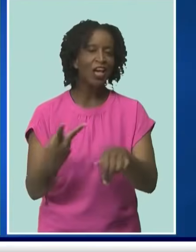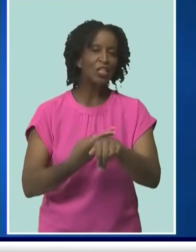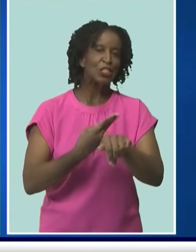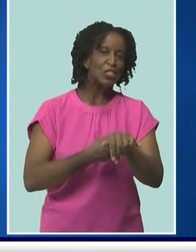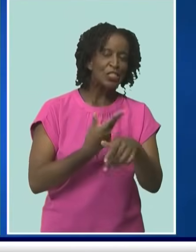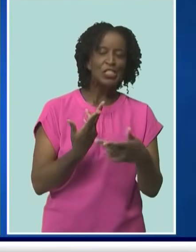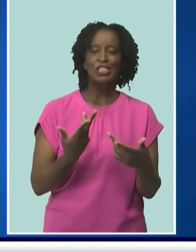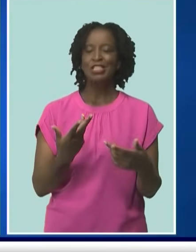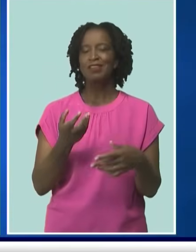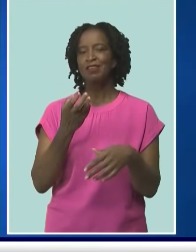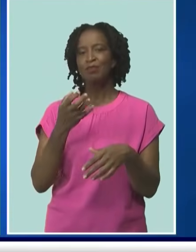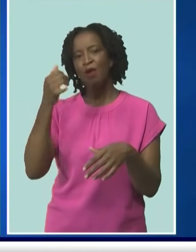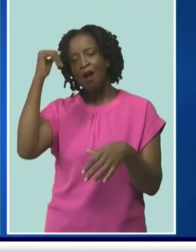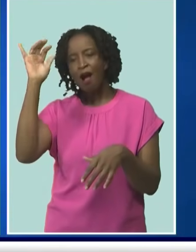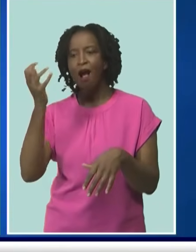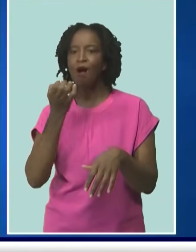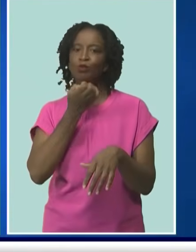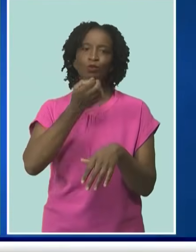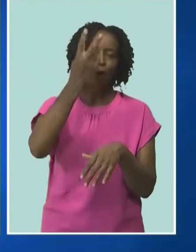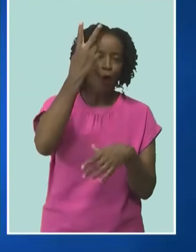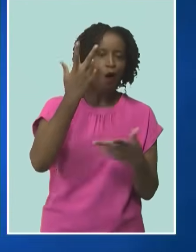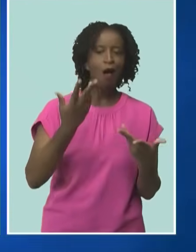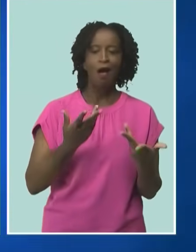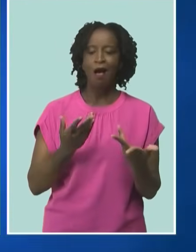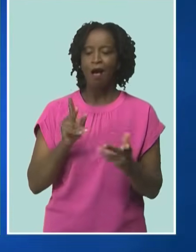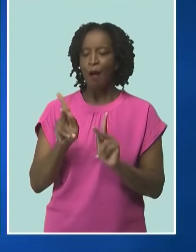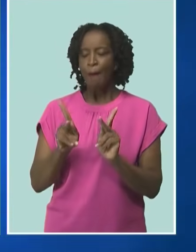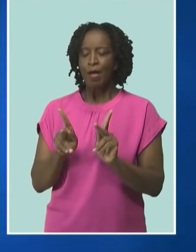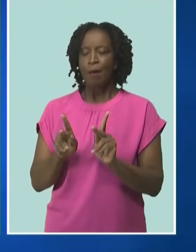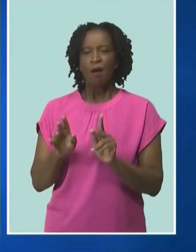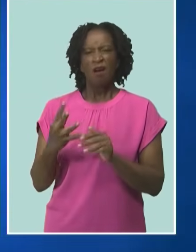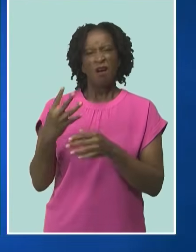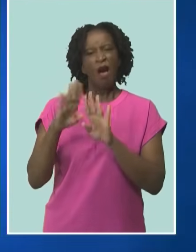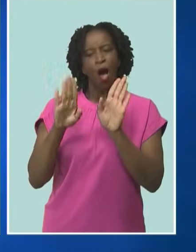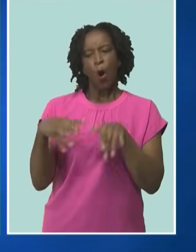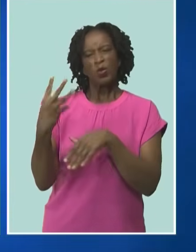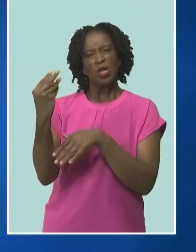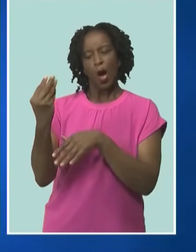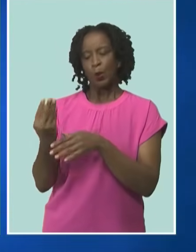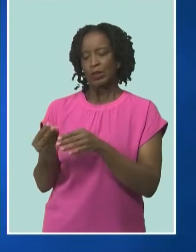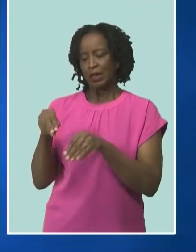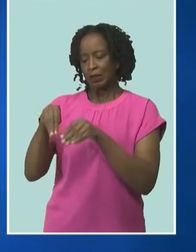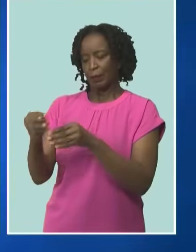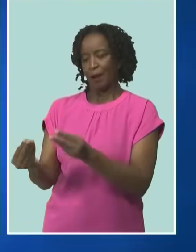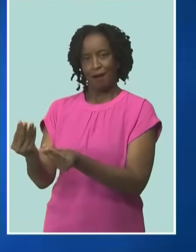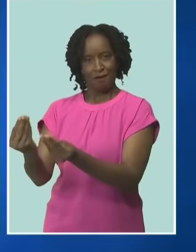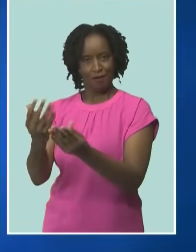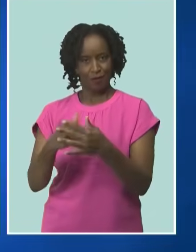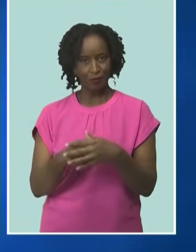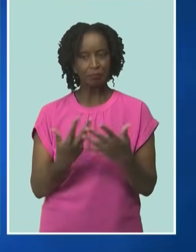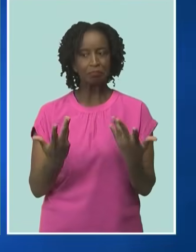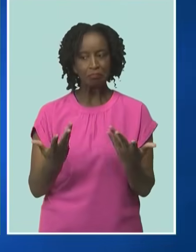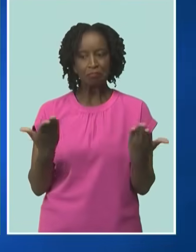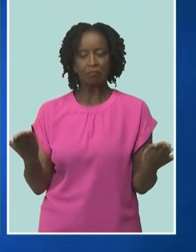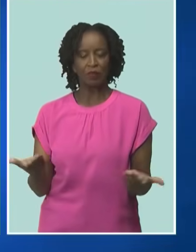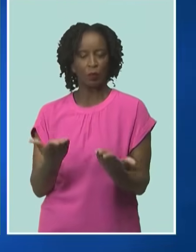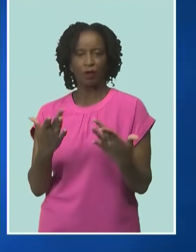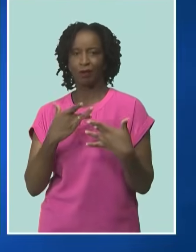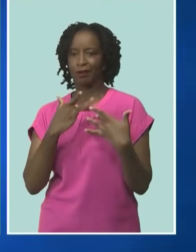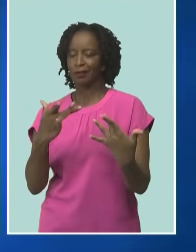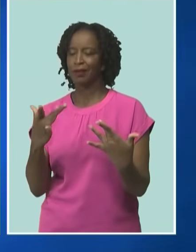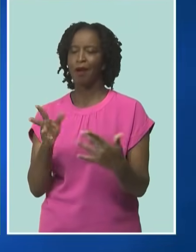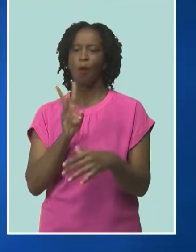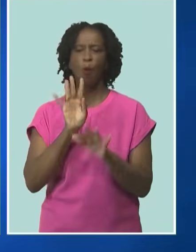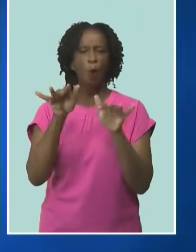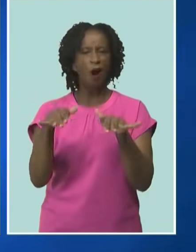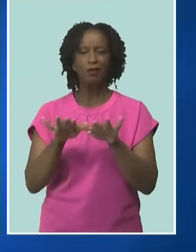kitchen garden or stuff. But the thing is about St. James, it is very water oriented.